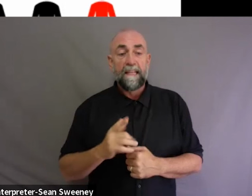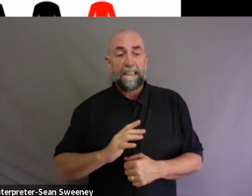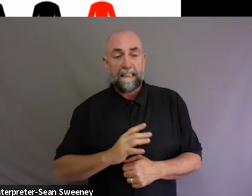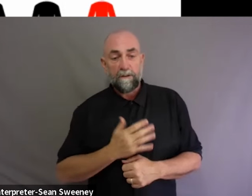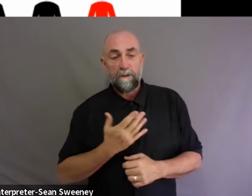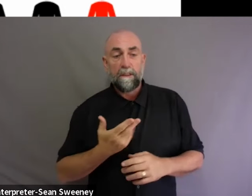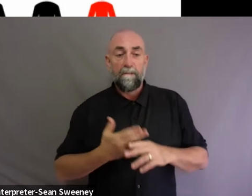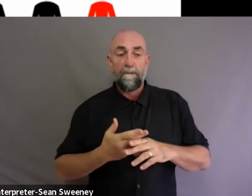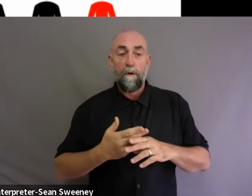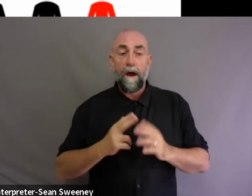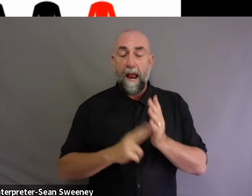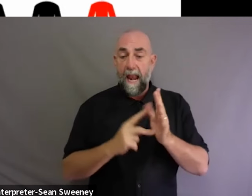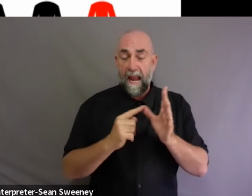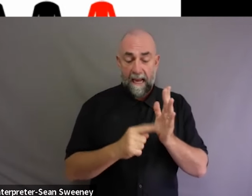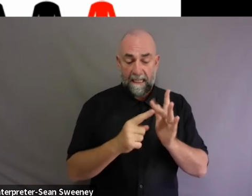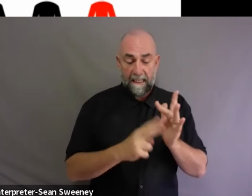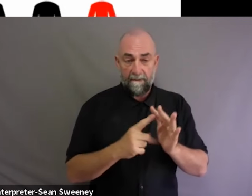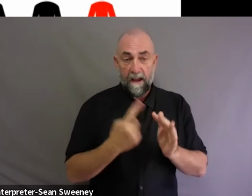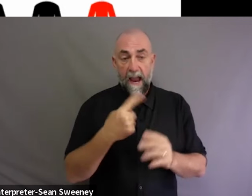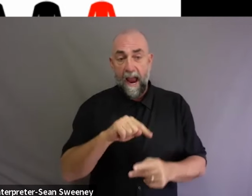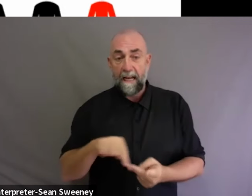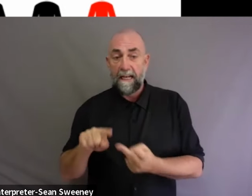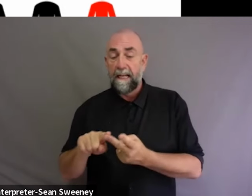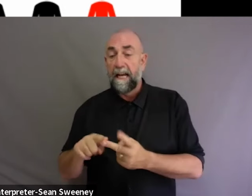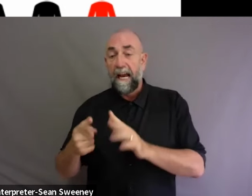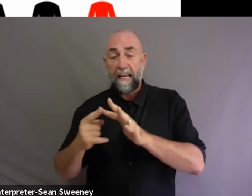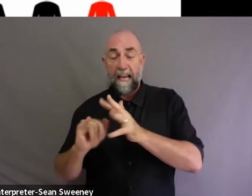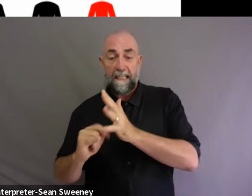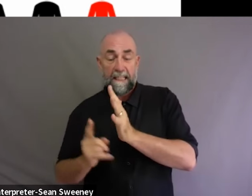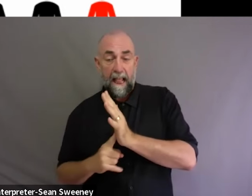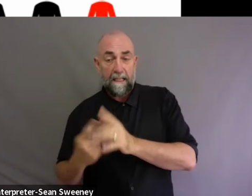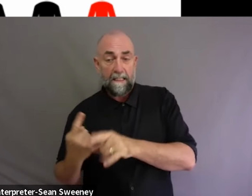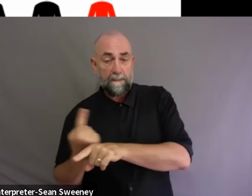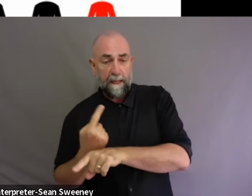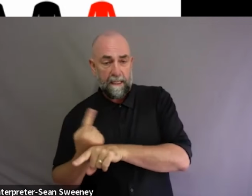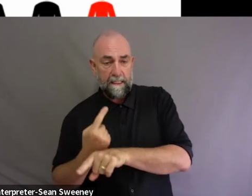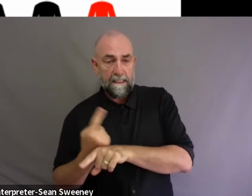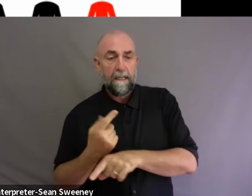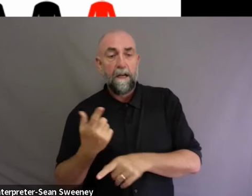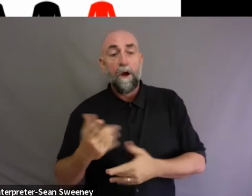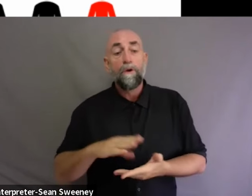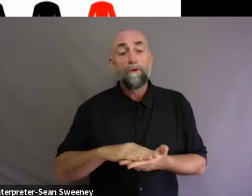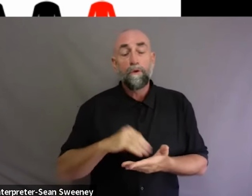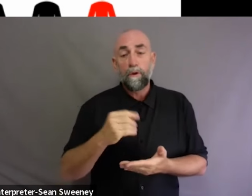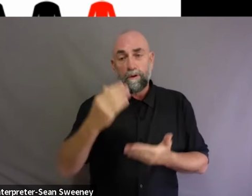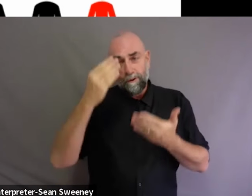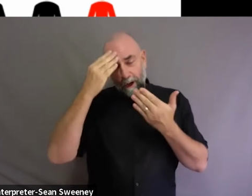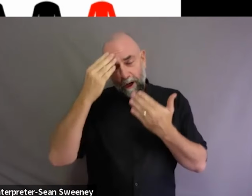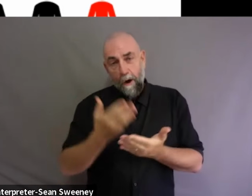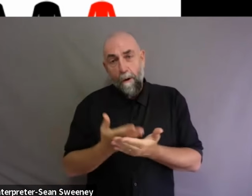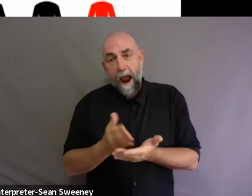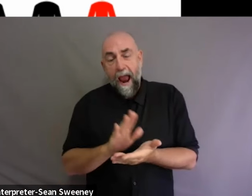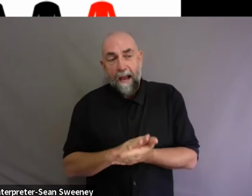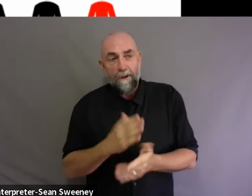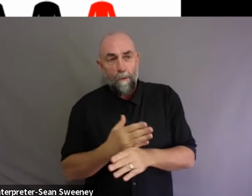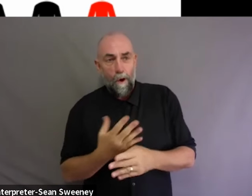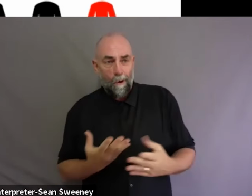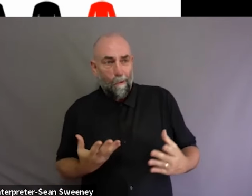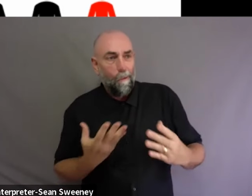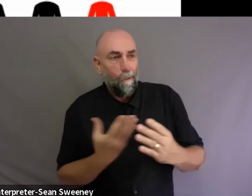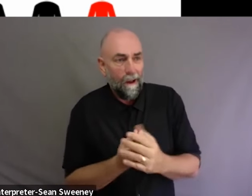speakers. And there's also a lack of inclusion skill. The students just do not know how to engage with the others. And I say others here with a capital